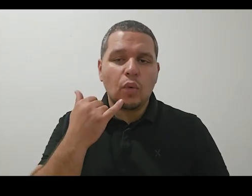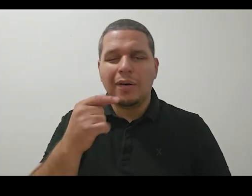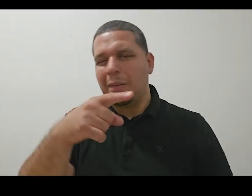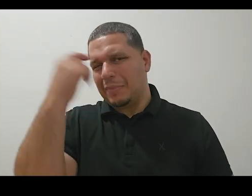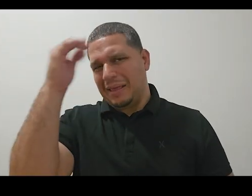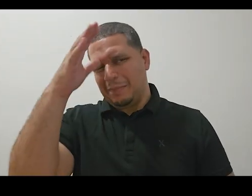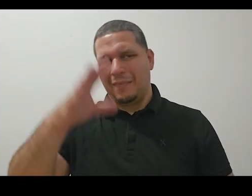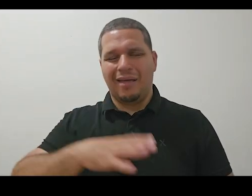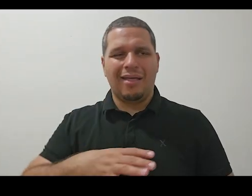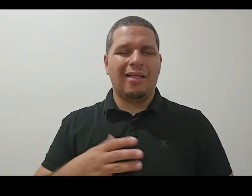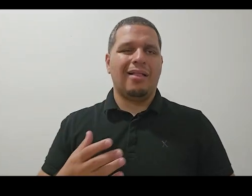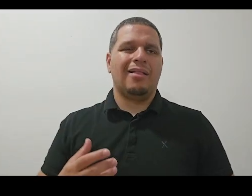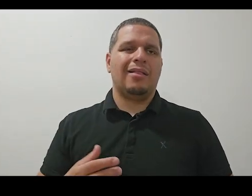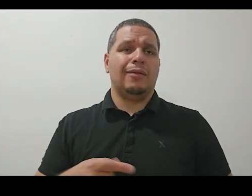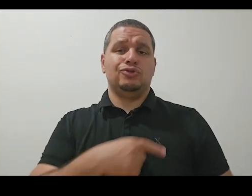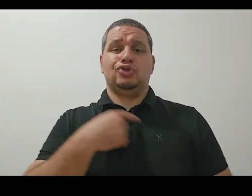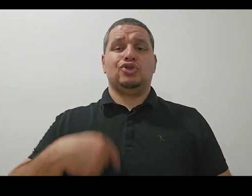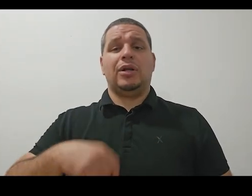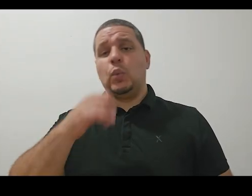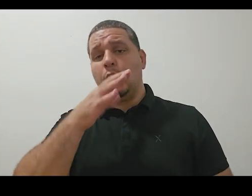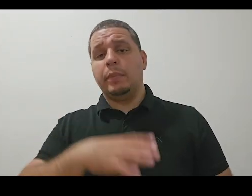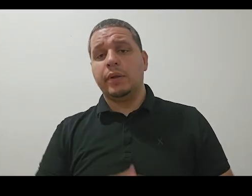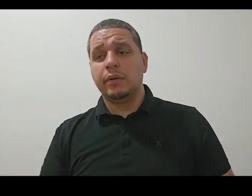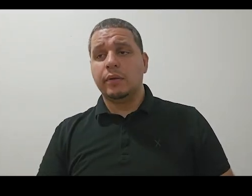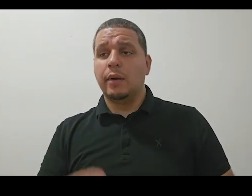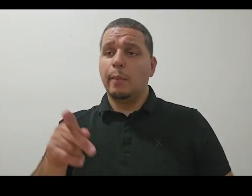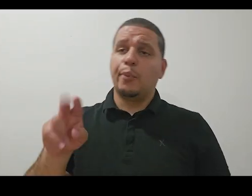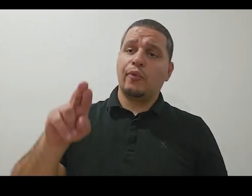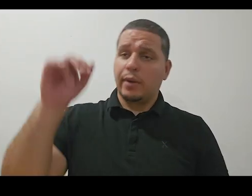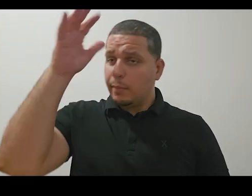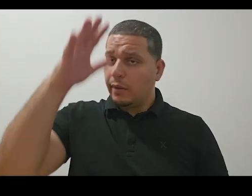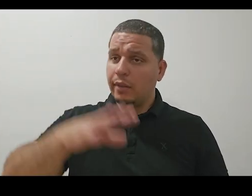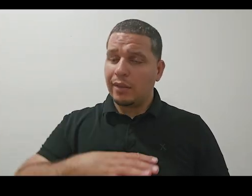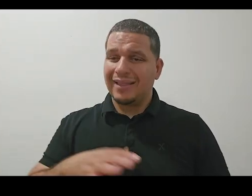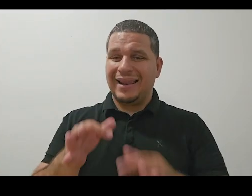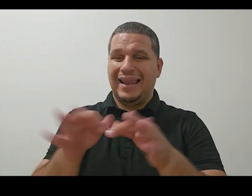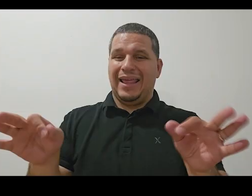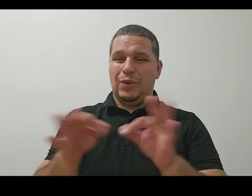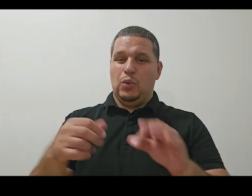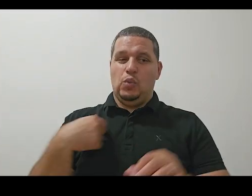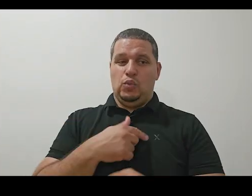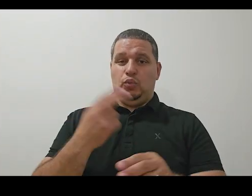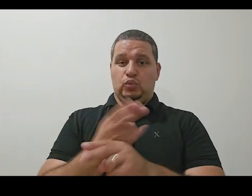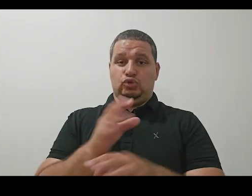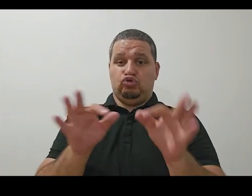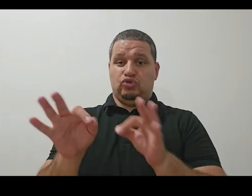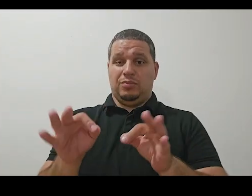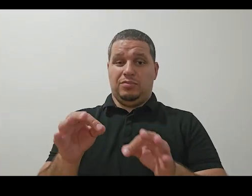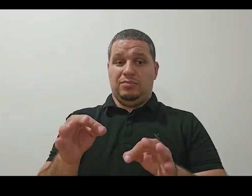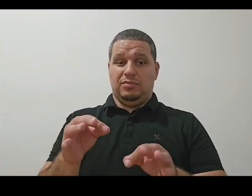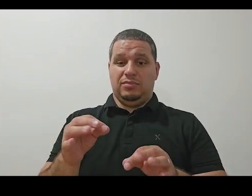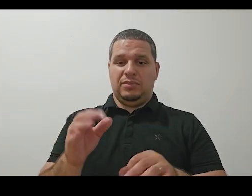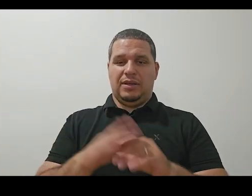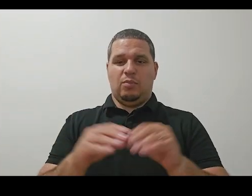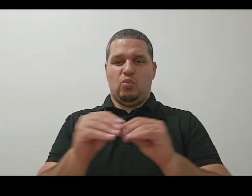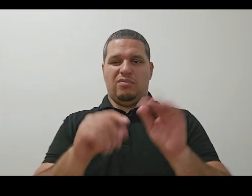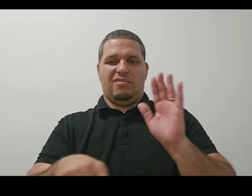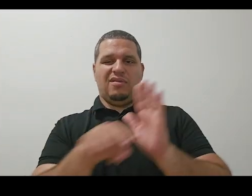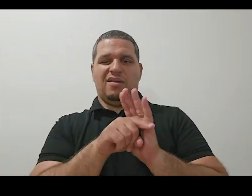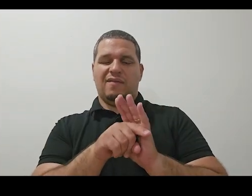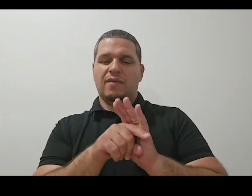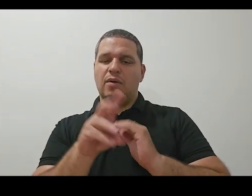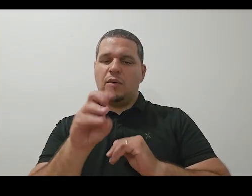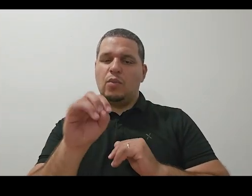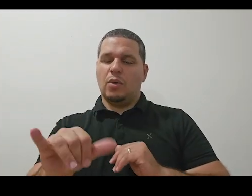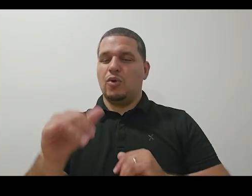us on the phone. Black male, Chinese woman, Puerto Rican male, the language that we use to describe each other in a